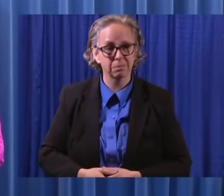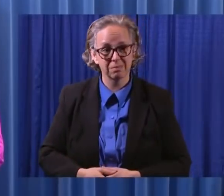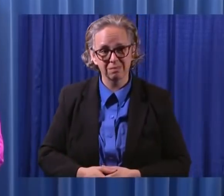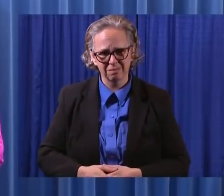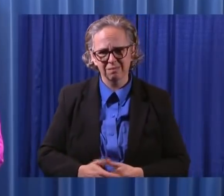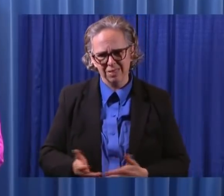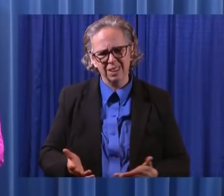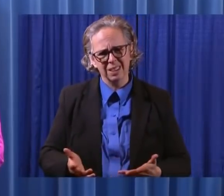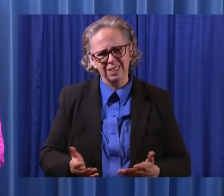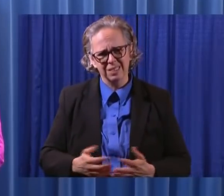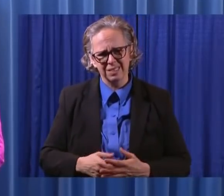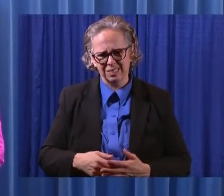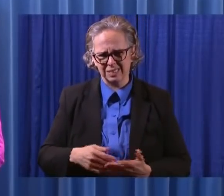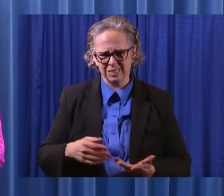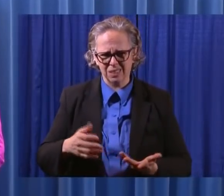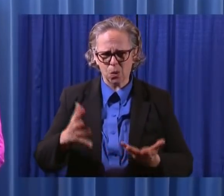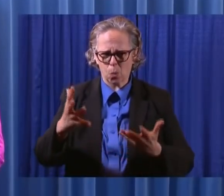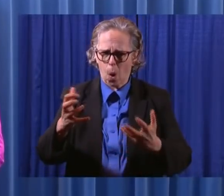other.